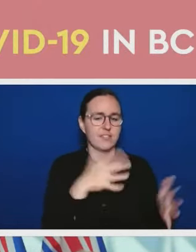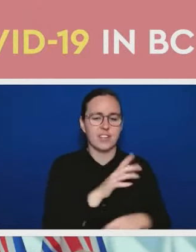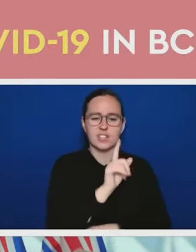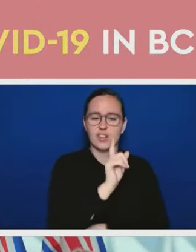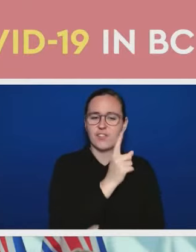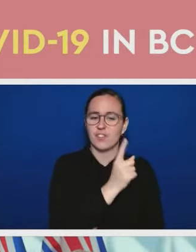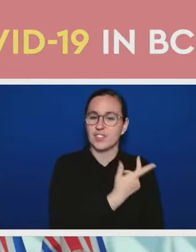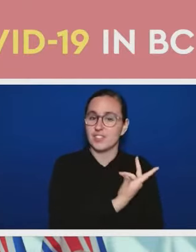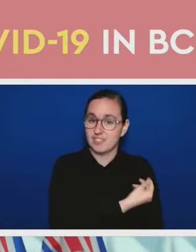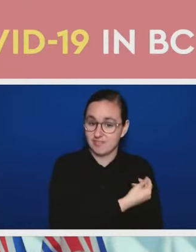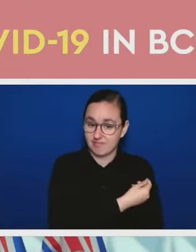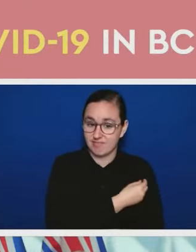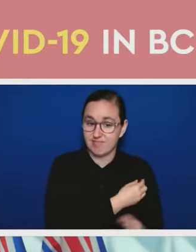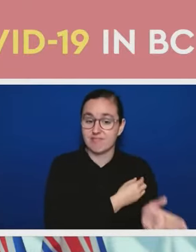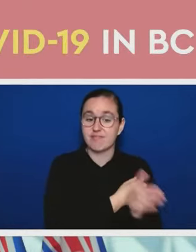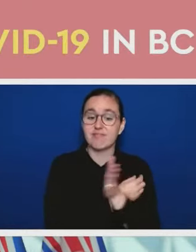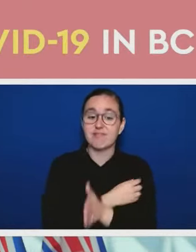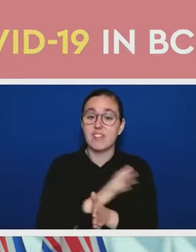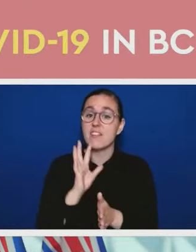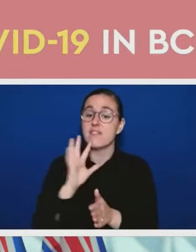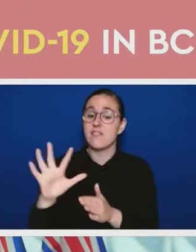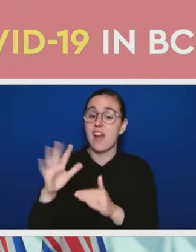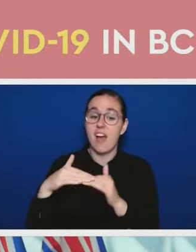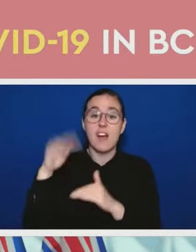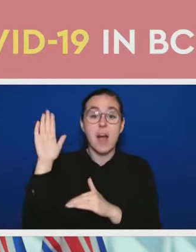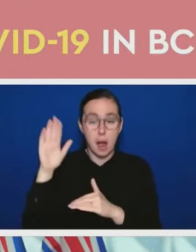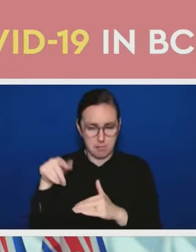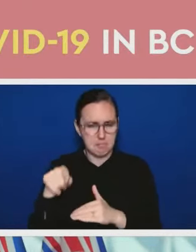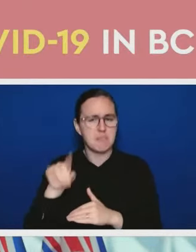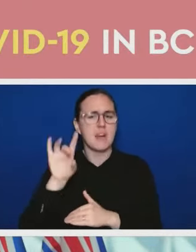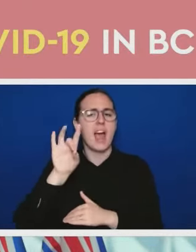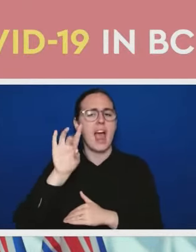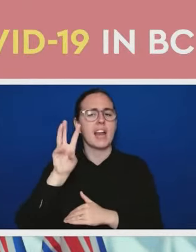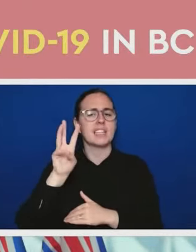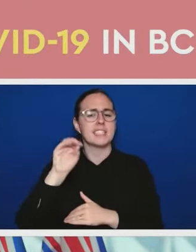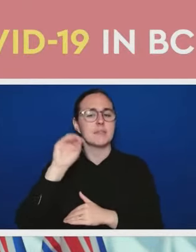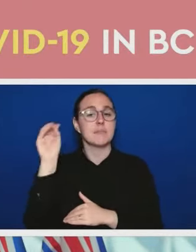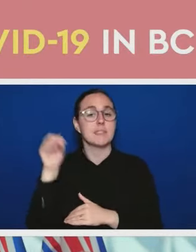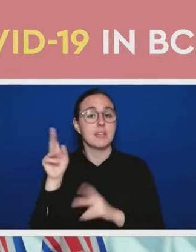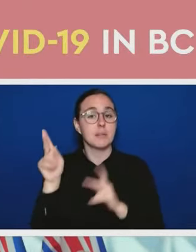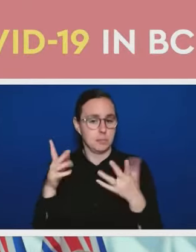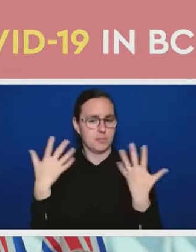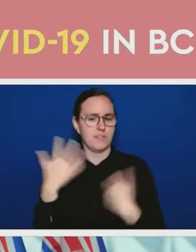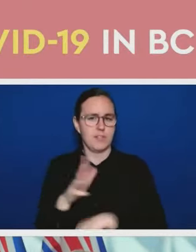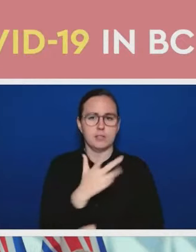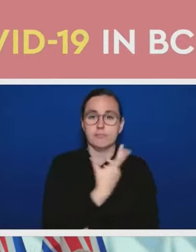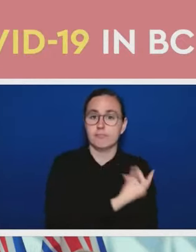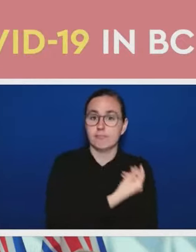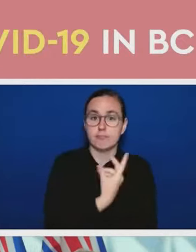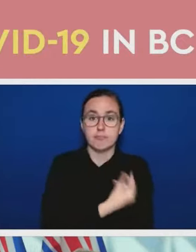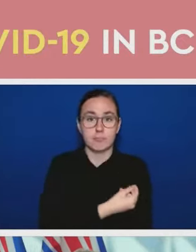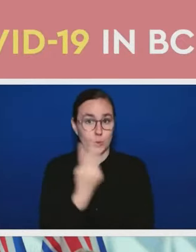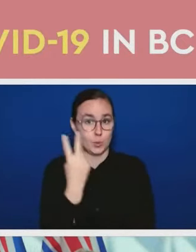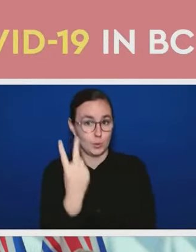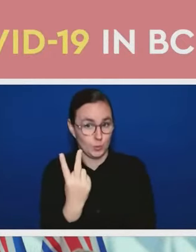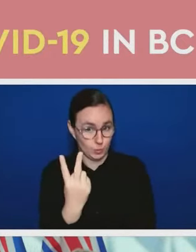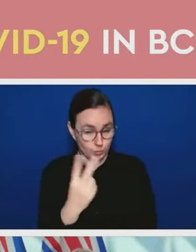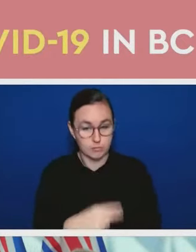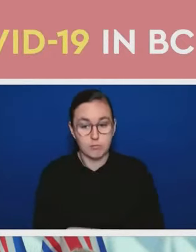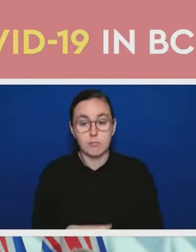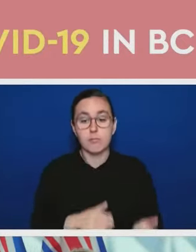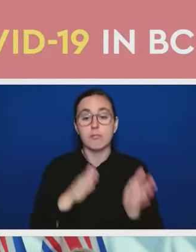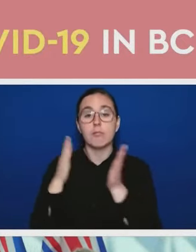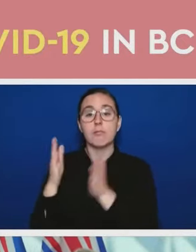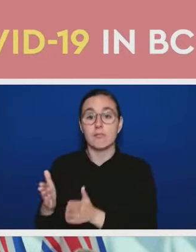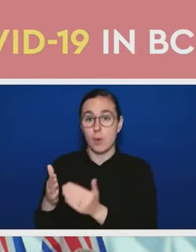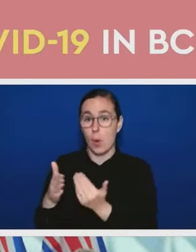doses. So that's that primary series, really important. And almost 60% of people have had at least 1 booster dose.